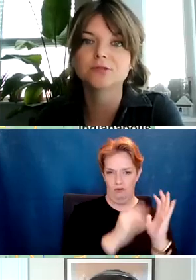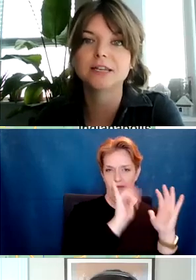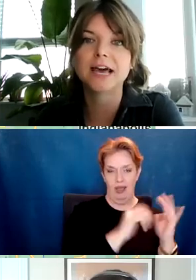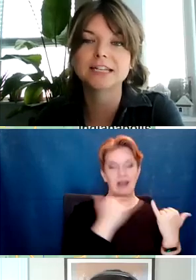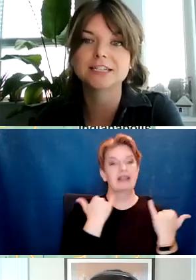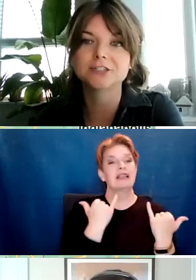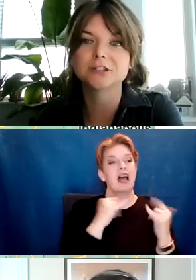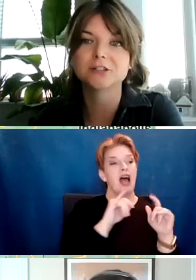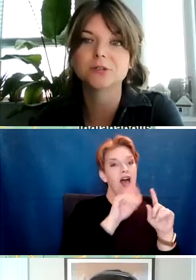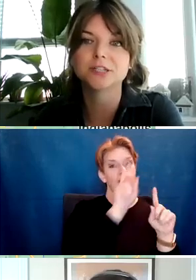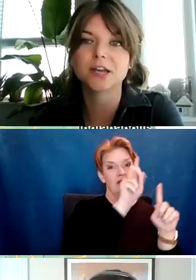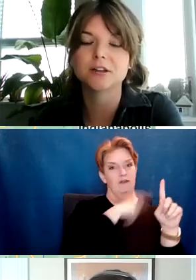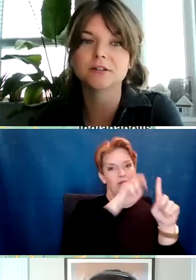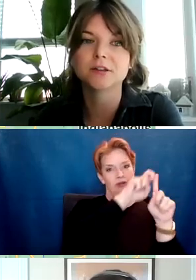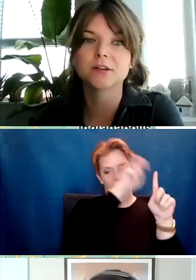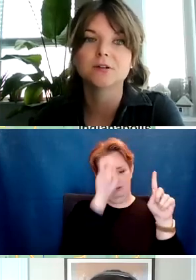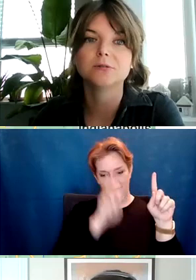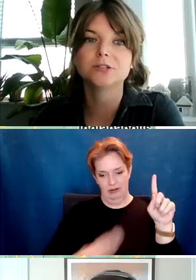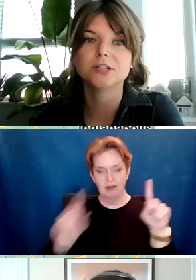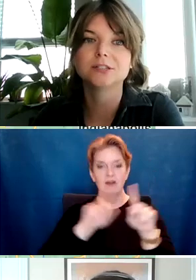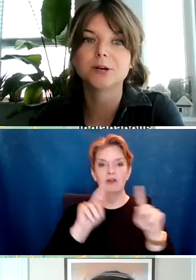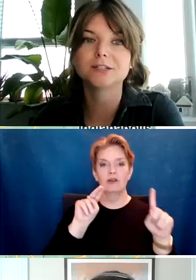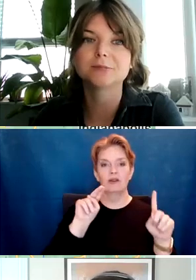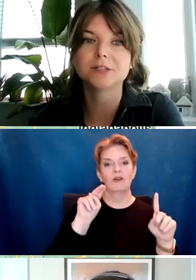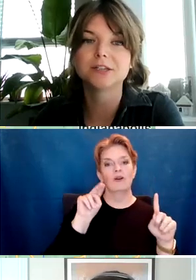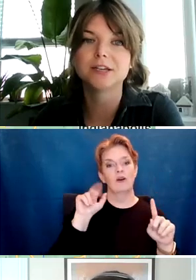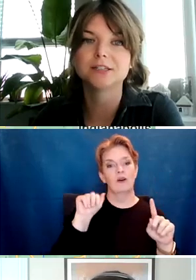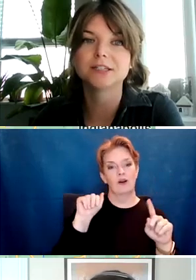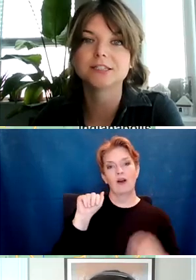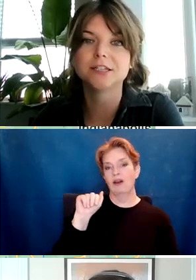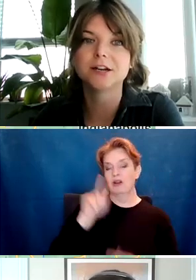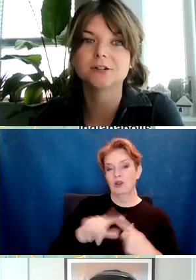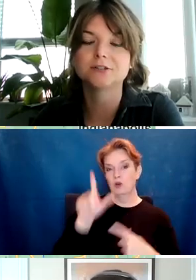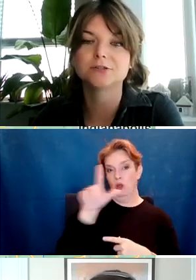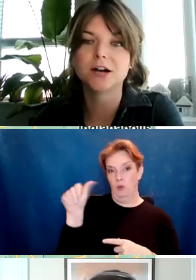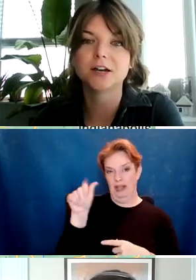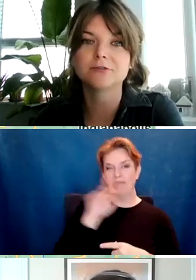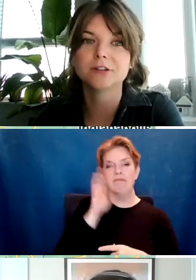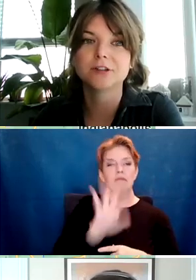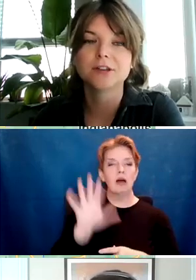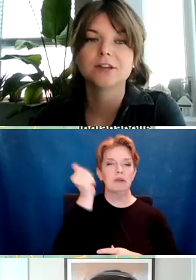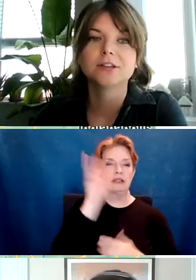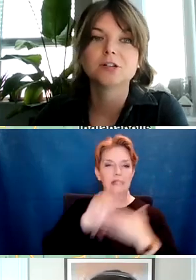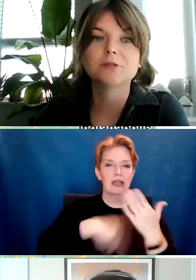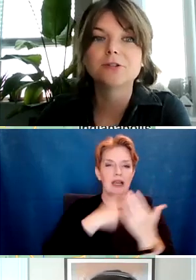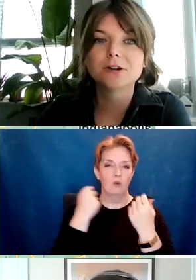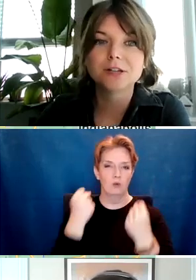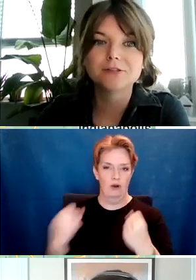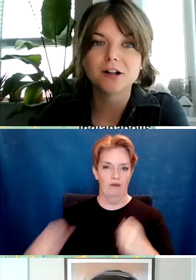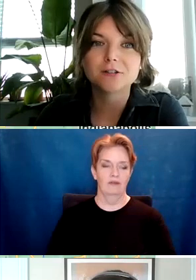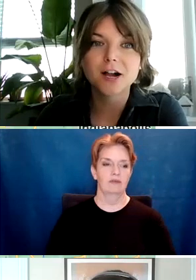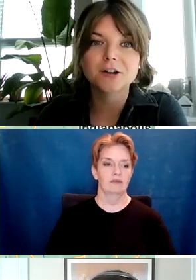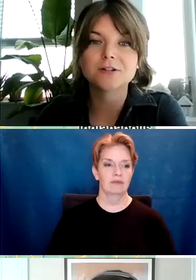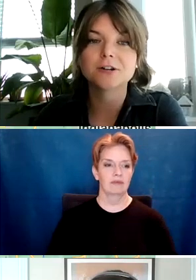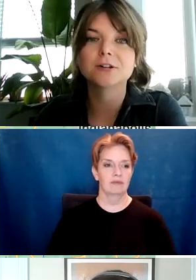Denver to Natchitoches, Louisiana, which is approximately a 16-hour drive. So before we